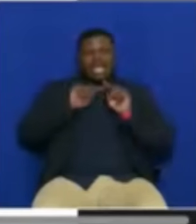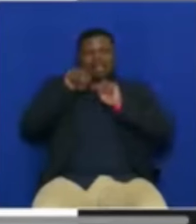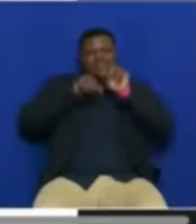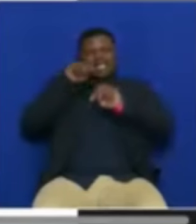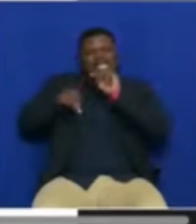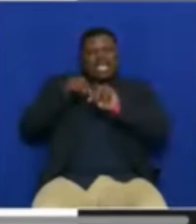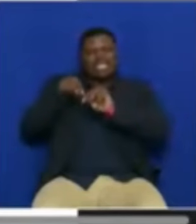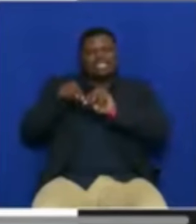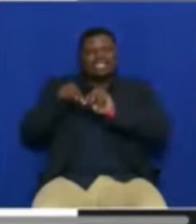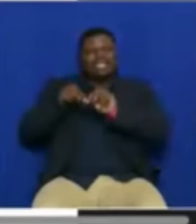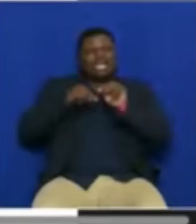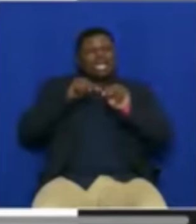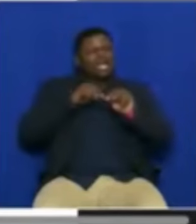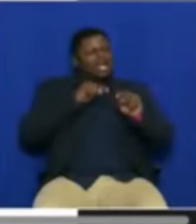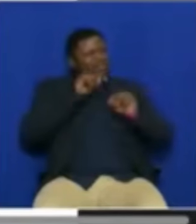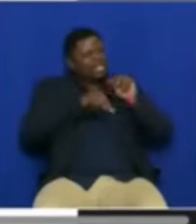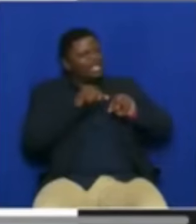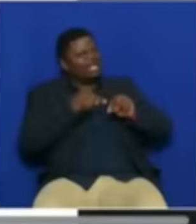implicated in?